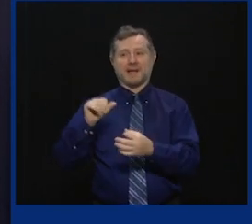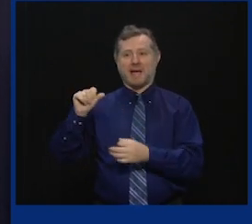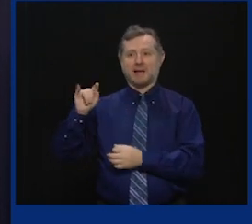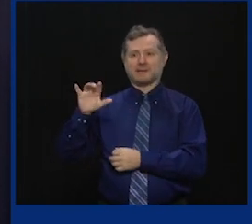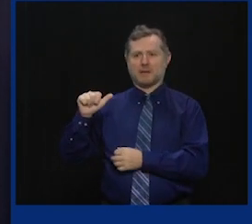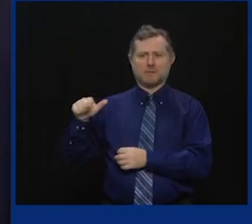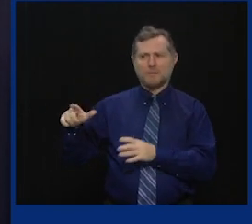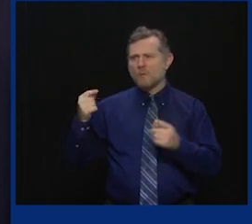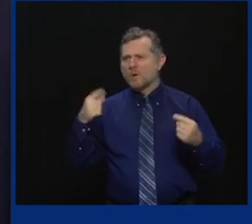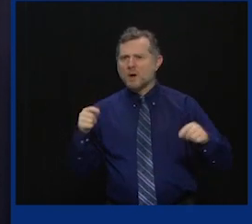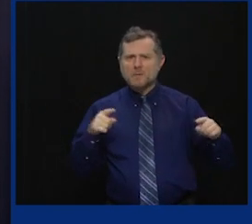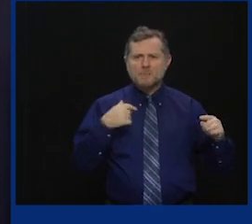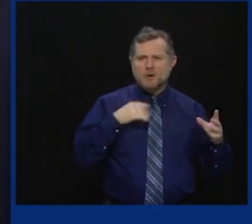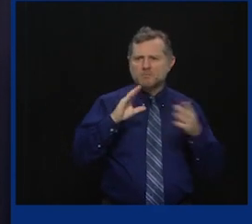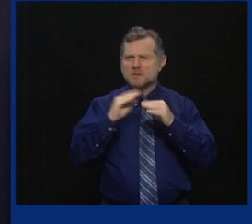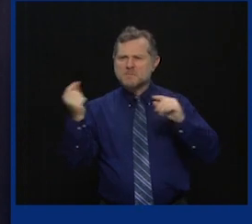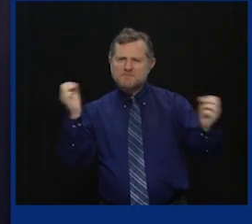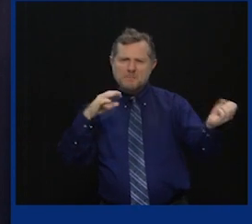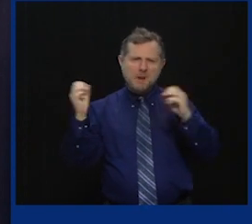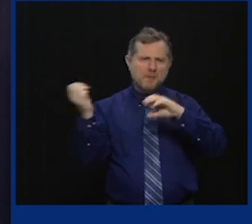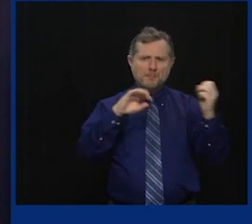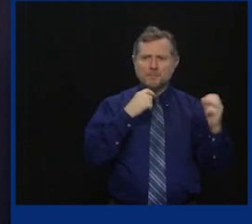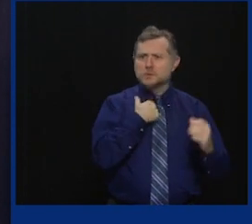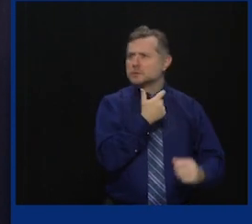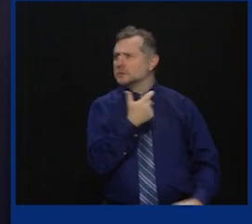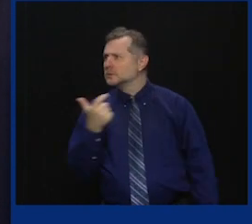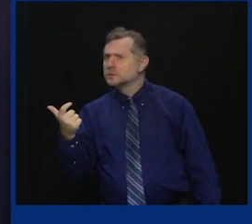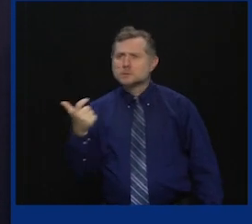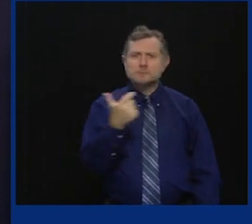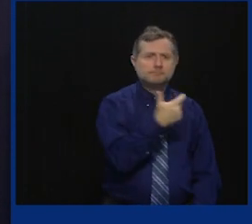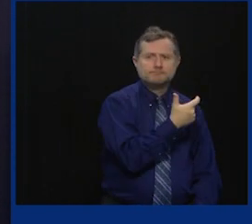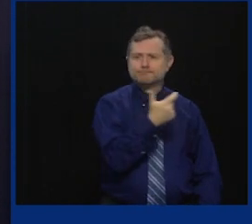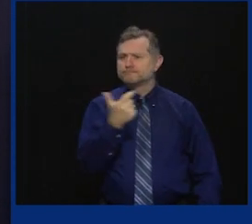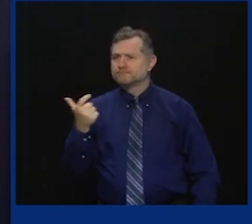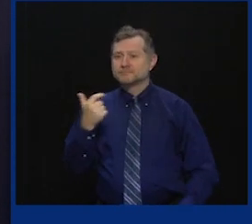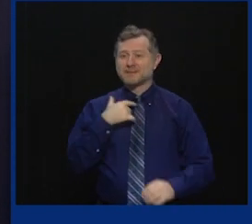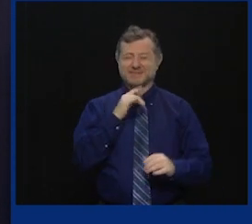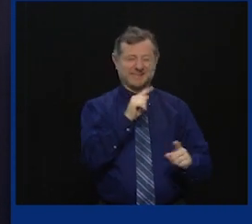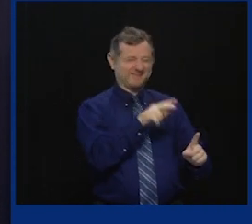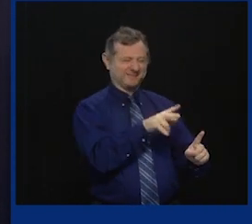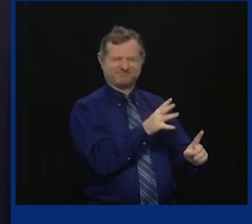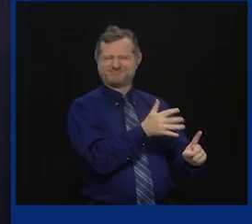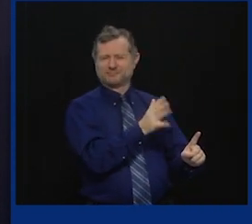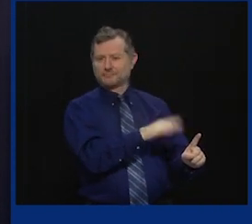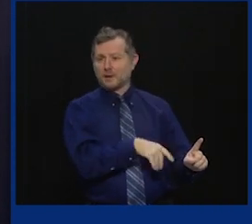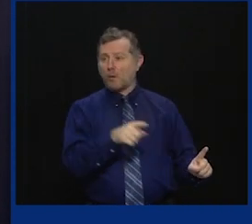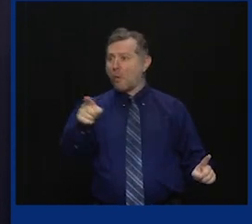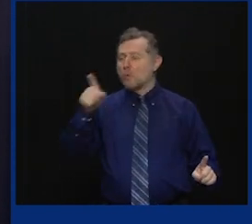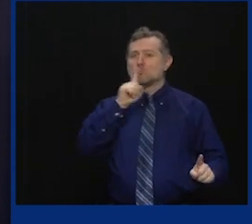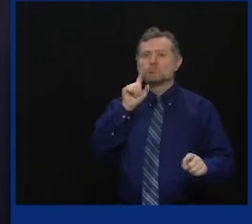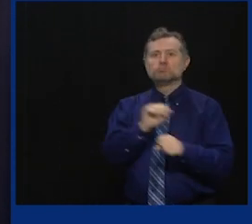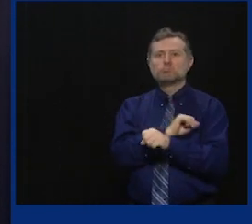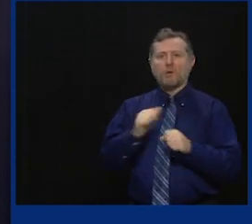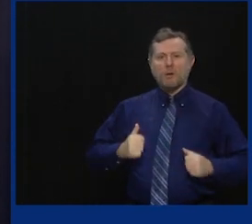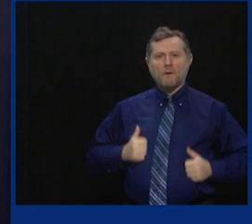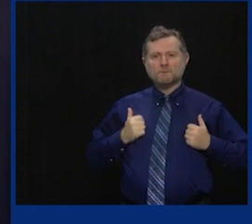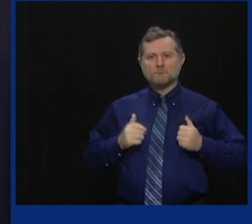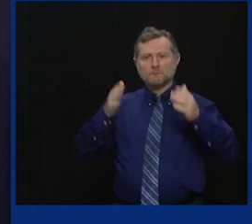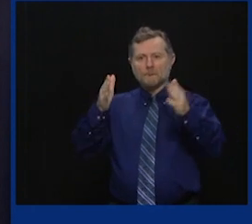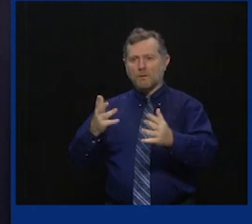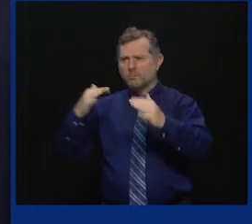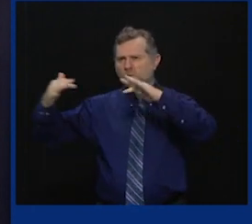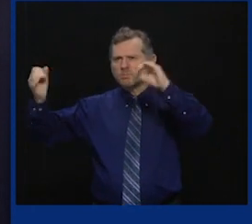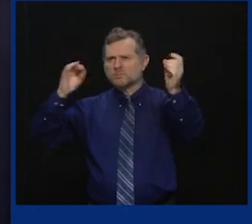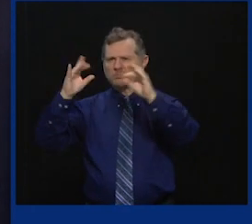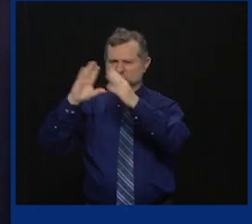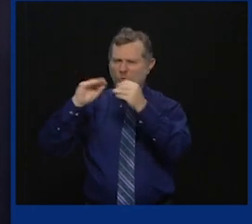me, it was more than watching on television. I saw people's faces and I heard what went on in those horrific, horrific